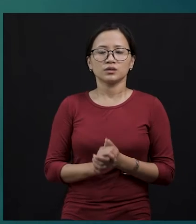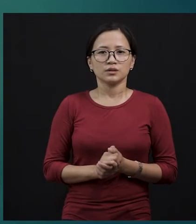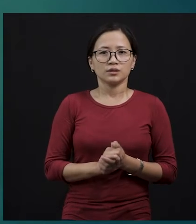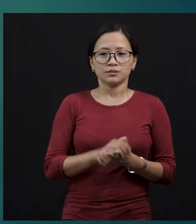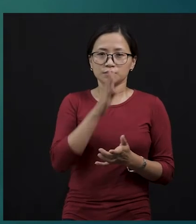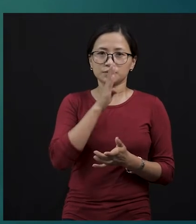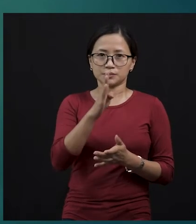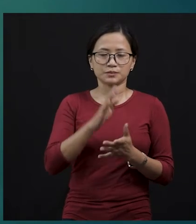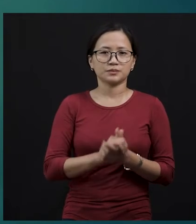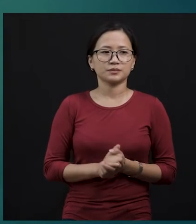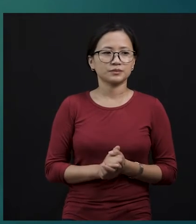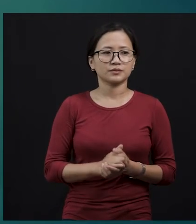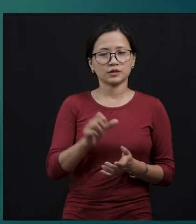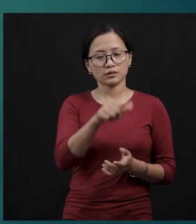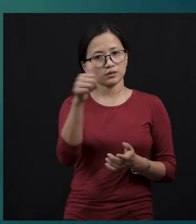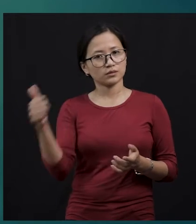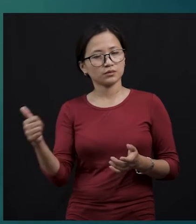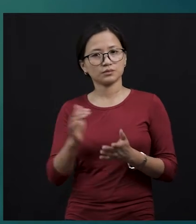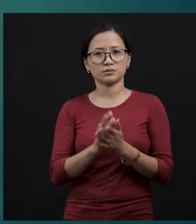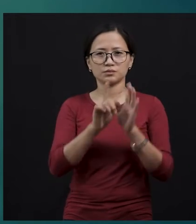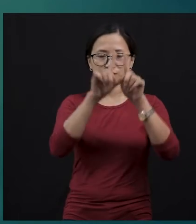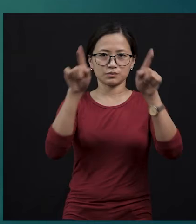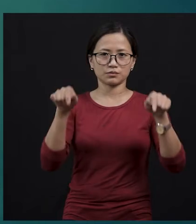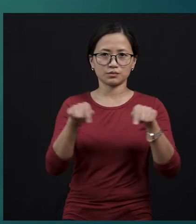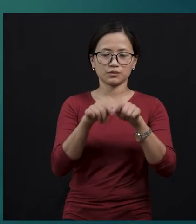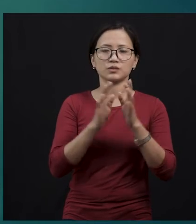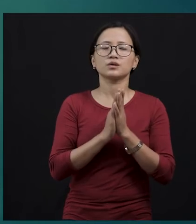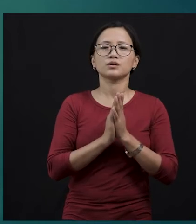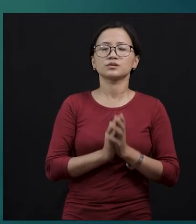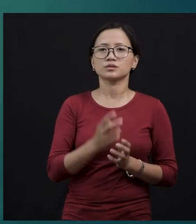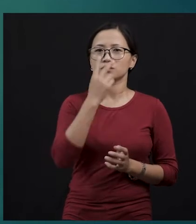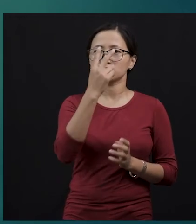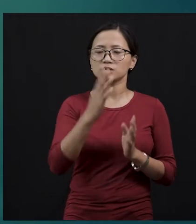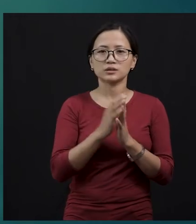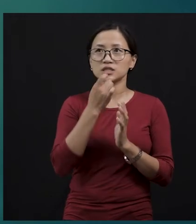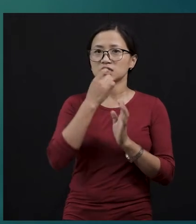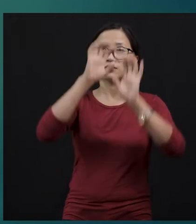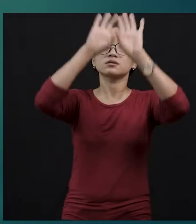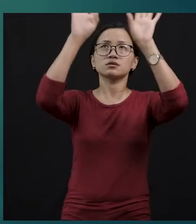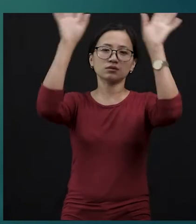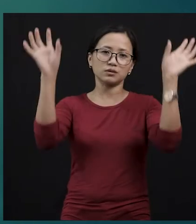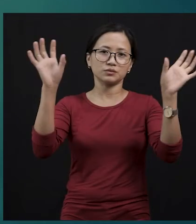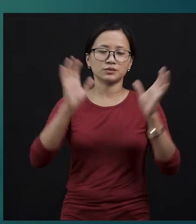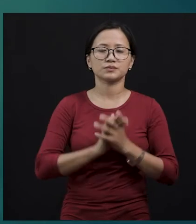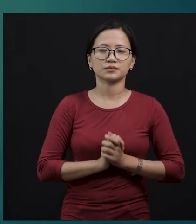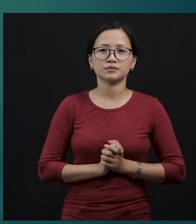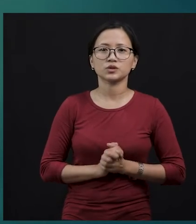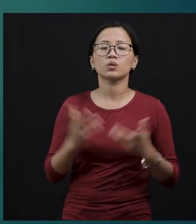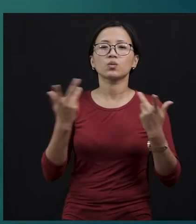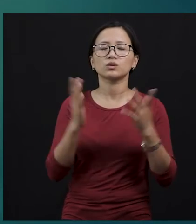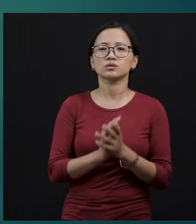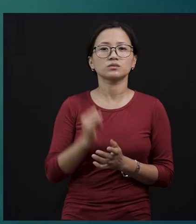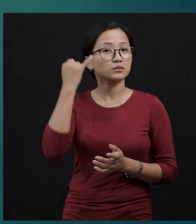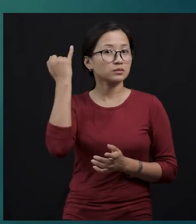it? Here is also another picture of clouds sailing on the skies. So, by looking at these two pictures, what